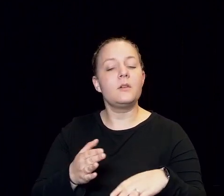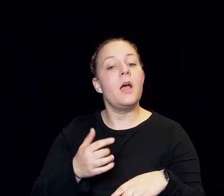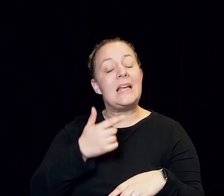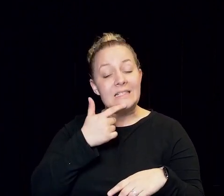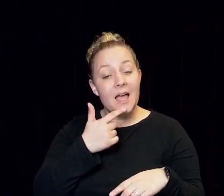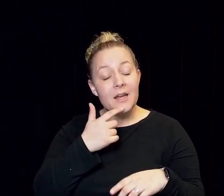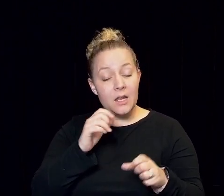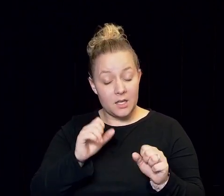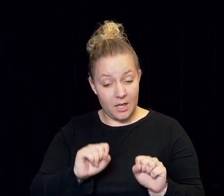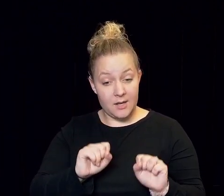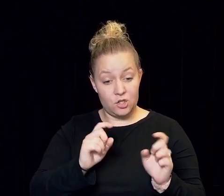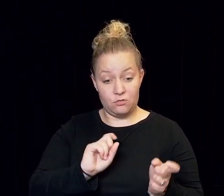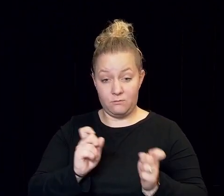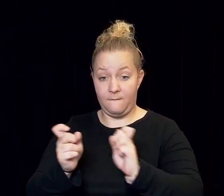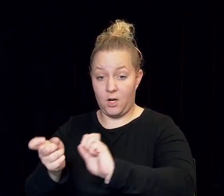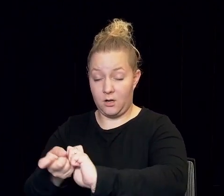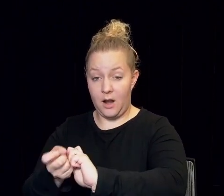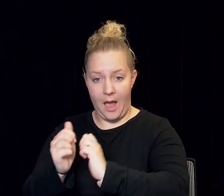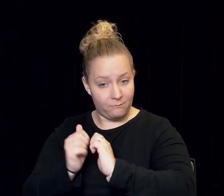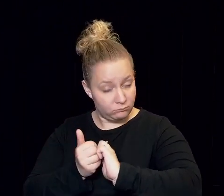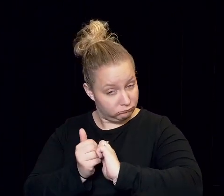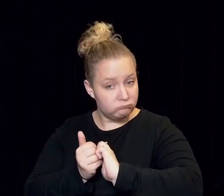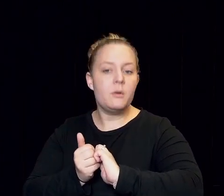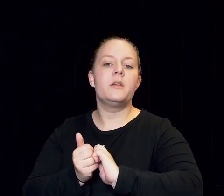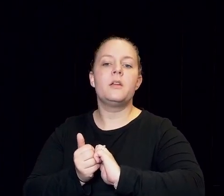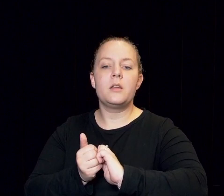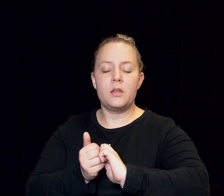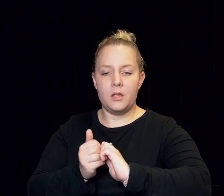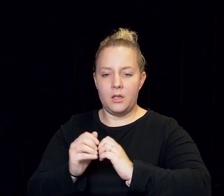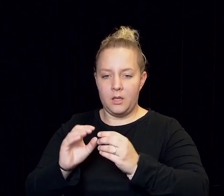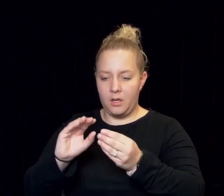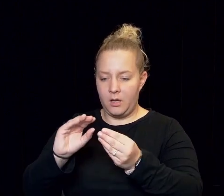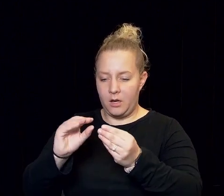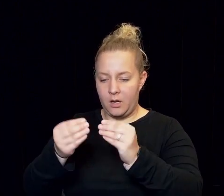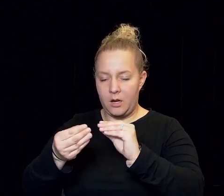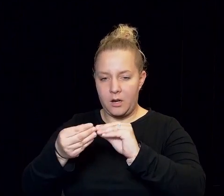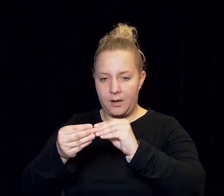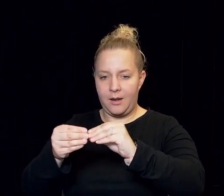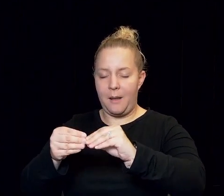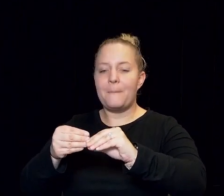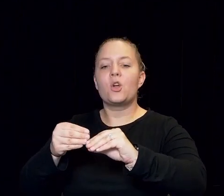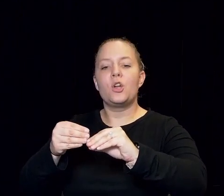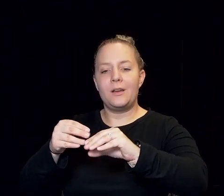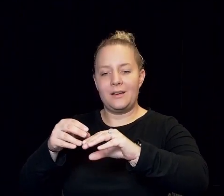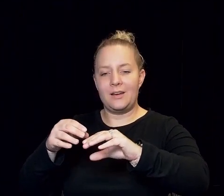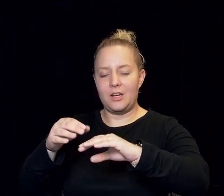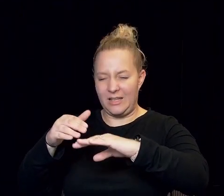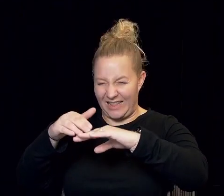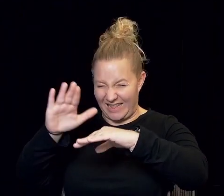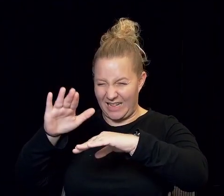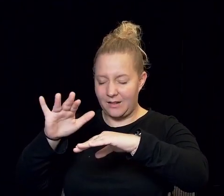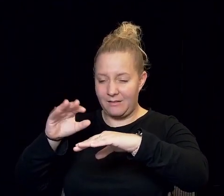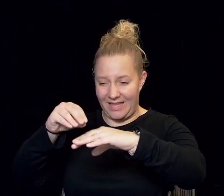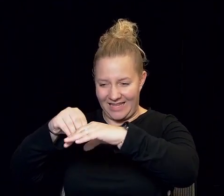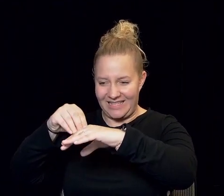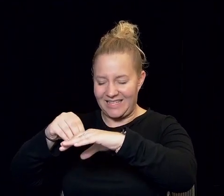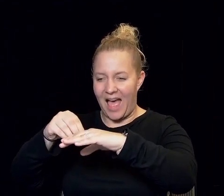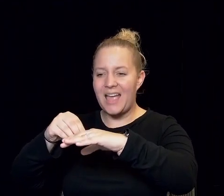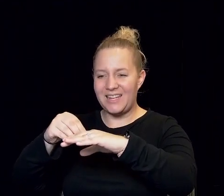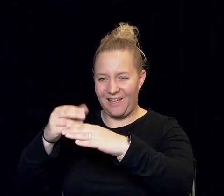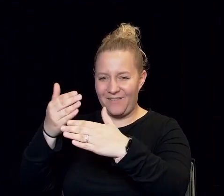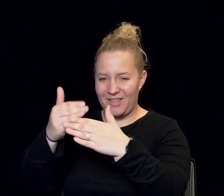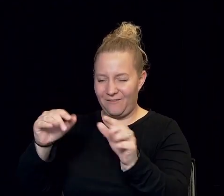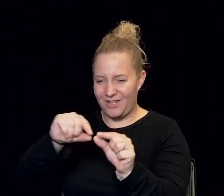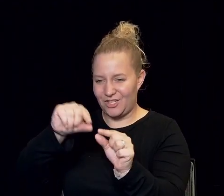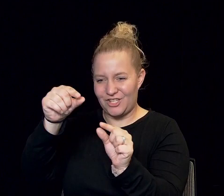can convert this, and how we do that is we put that number on top inside of our division bar, I guess. And then